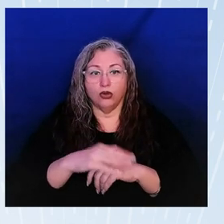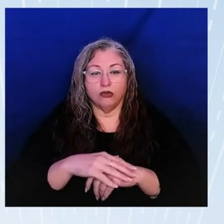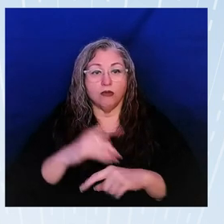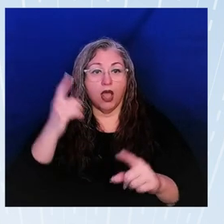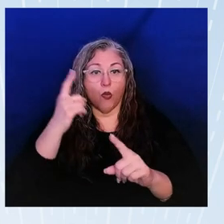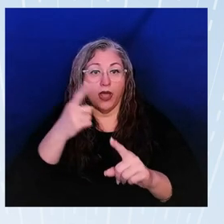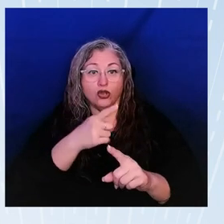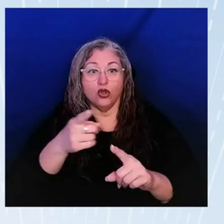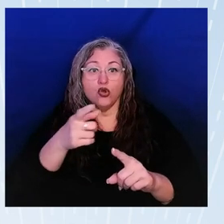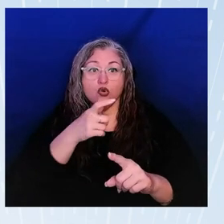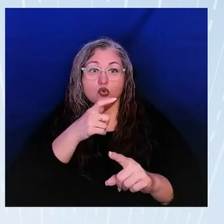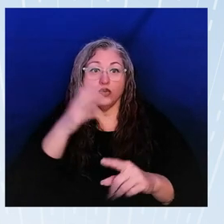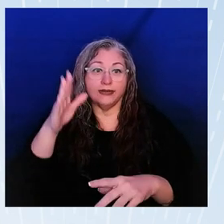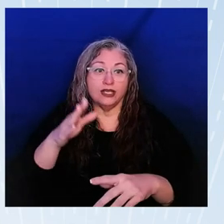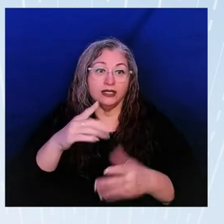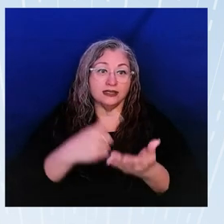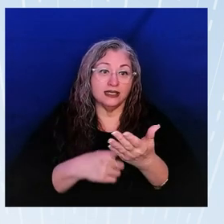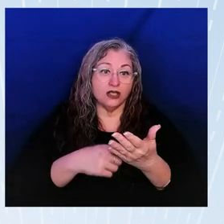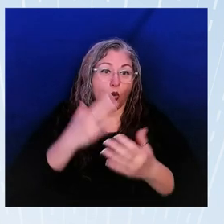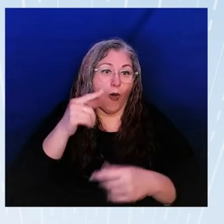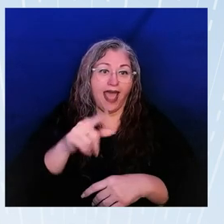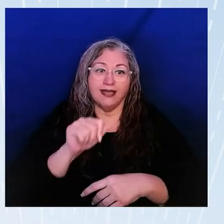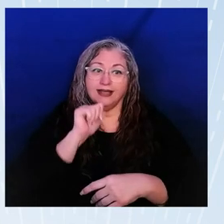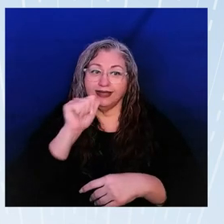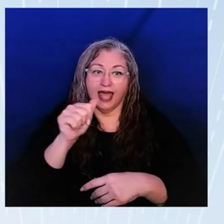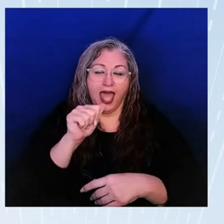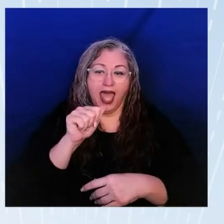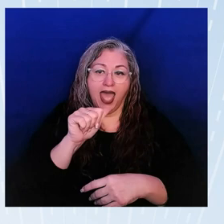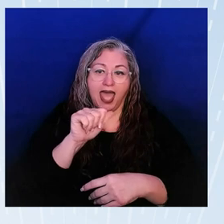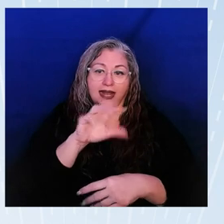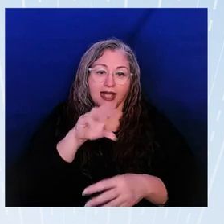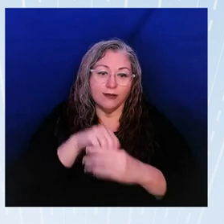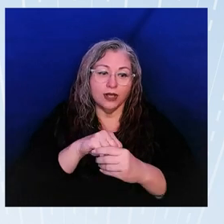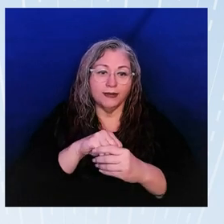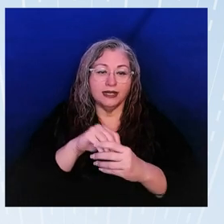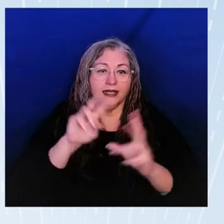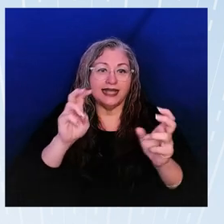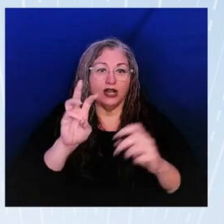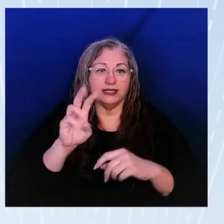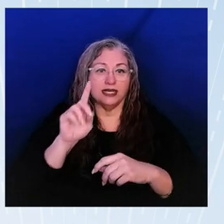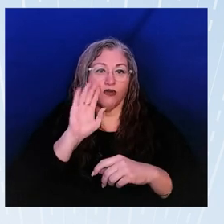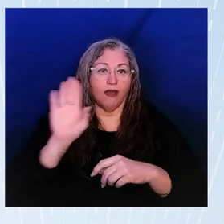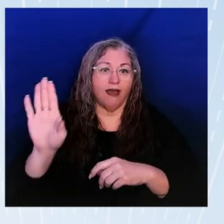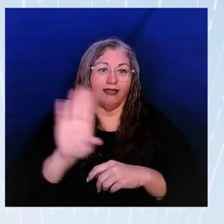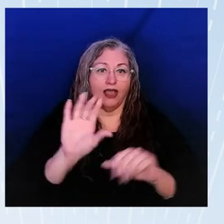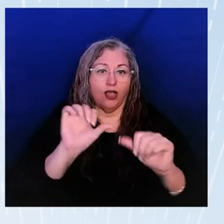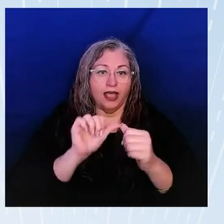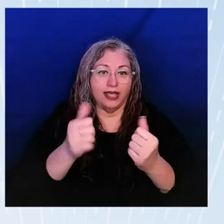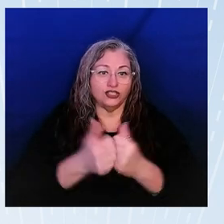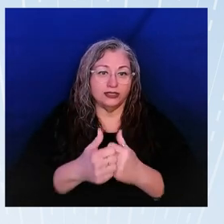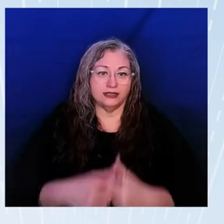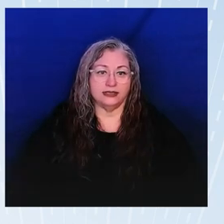speakers address that, like why they didn't implement Title VI in their own agency?